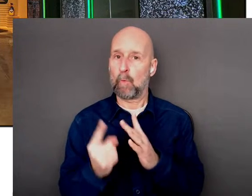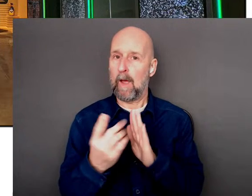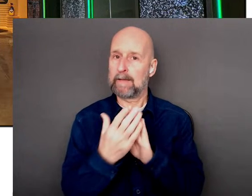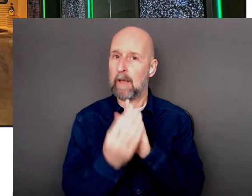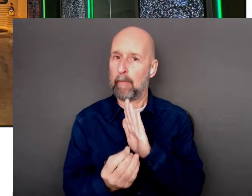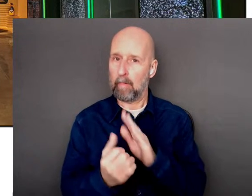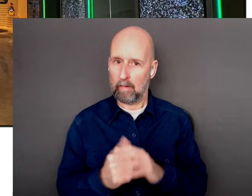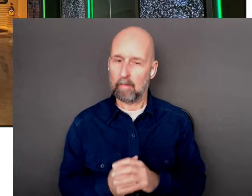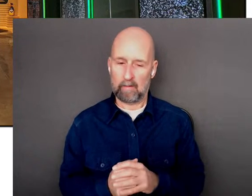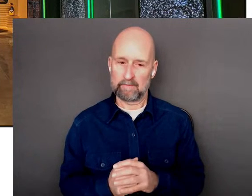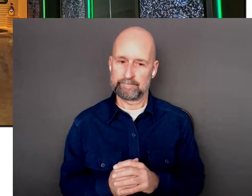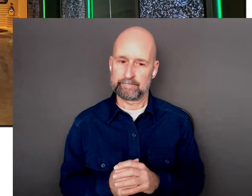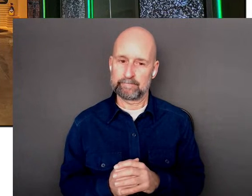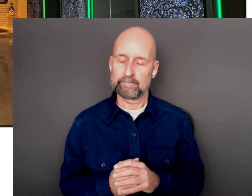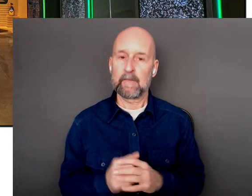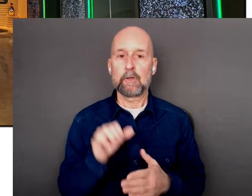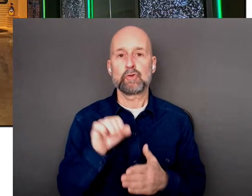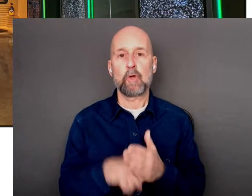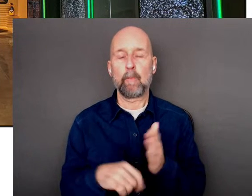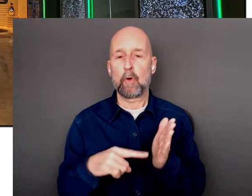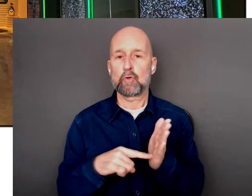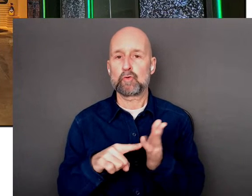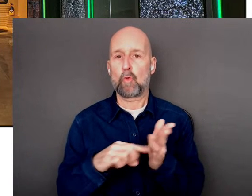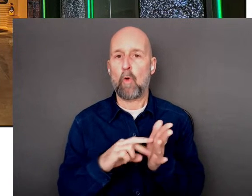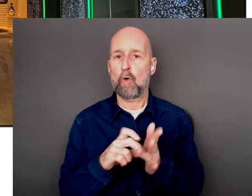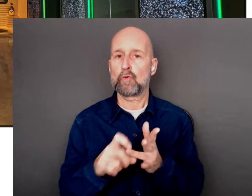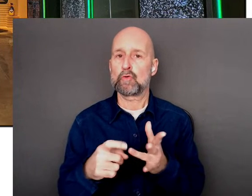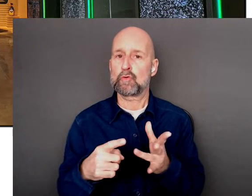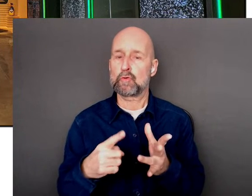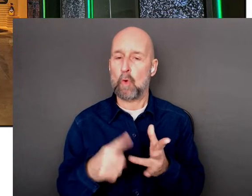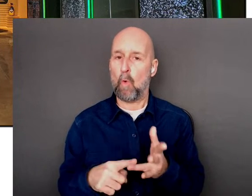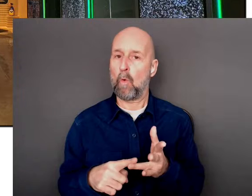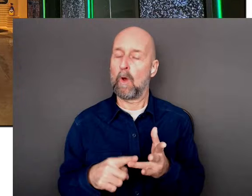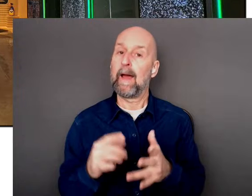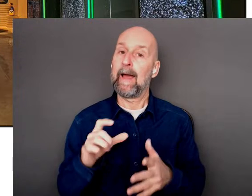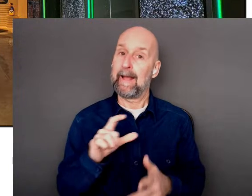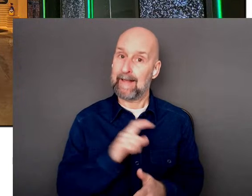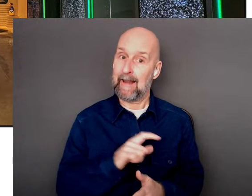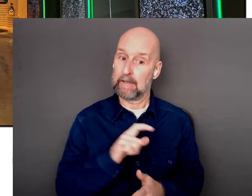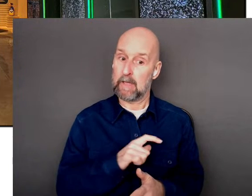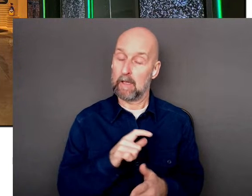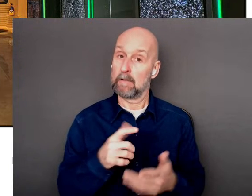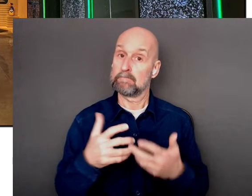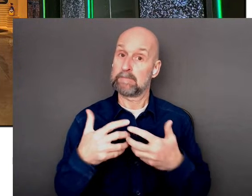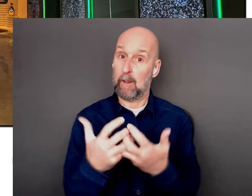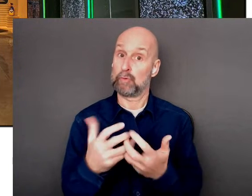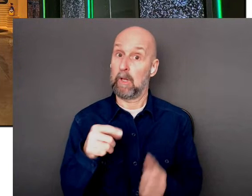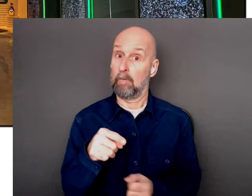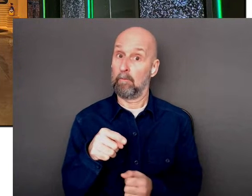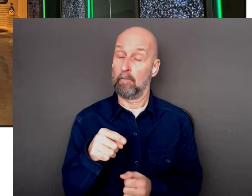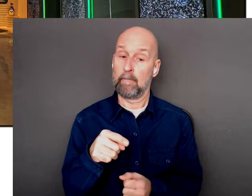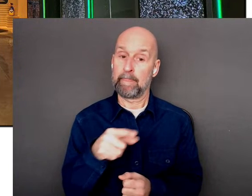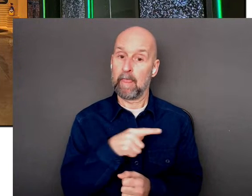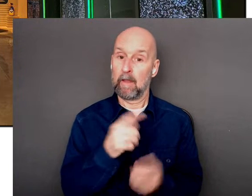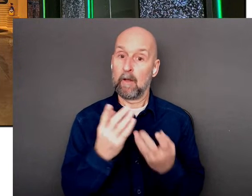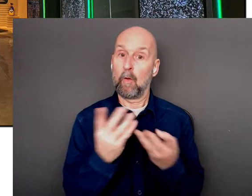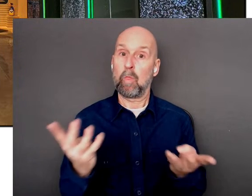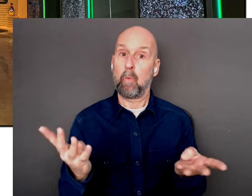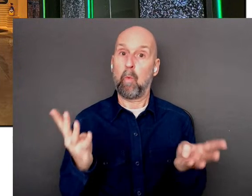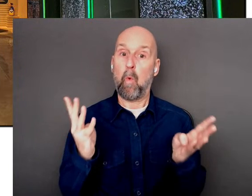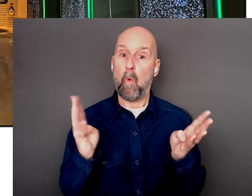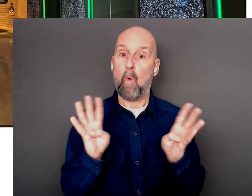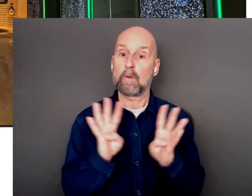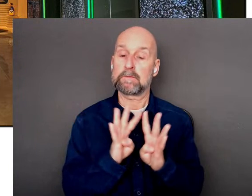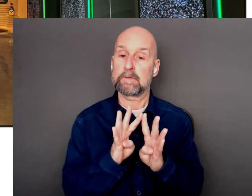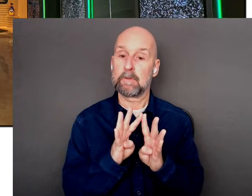a store in Toronto where we just put this technology and suddenly like all the walls, they are now aware of people passing